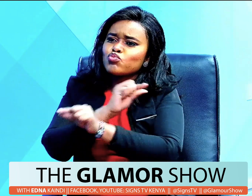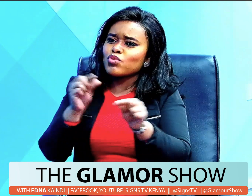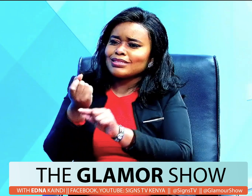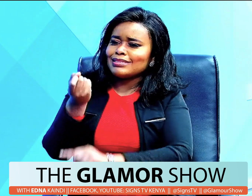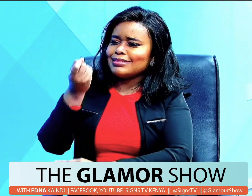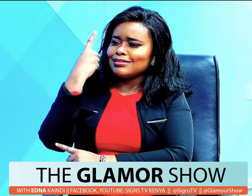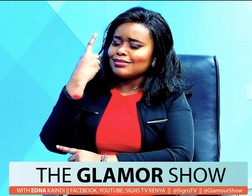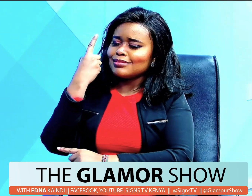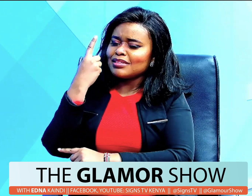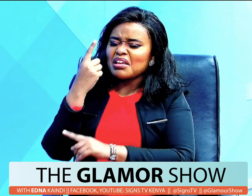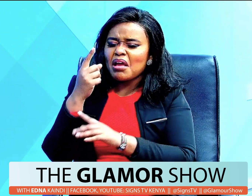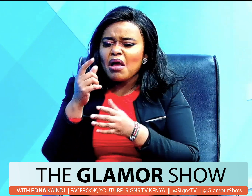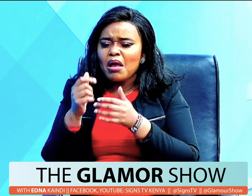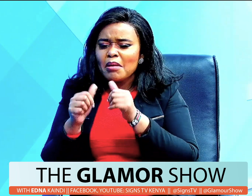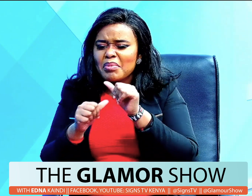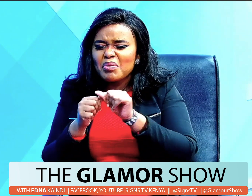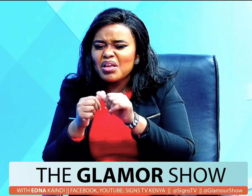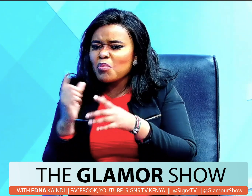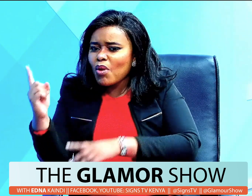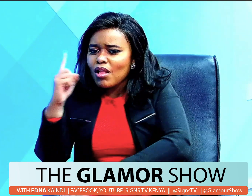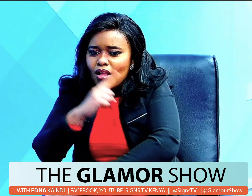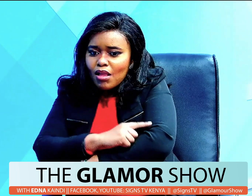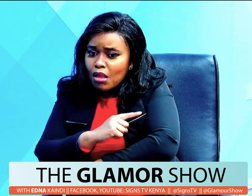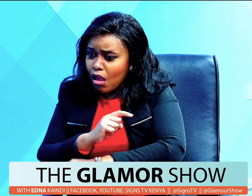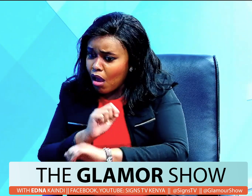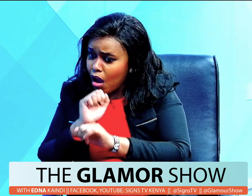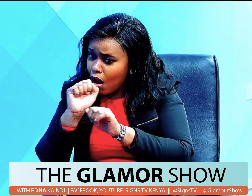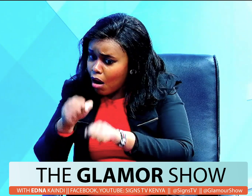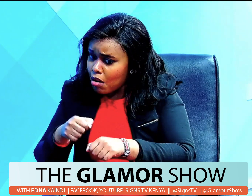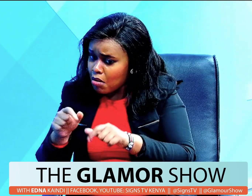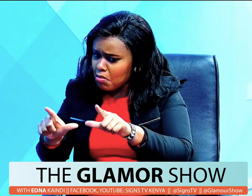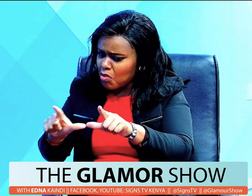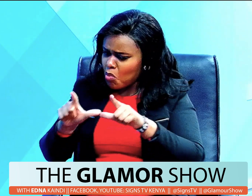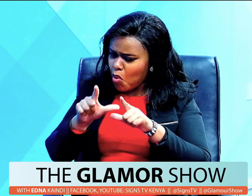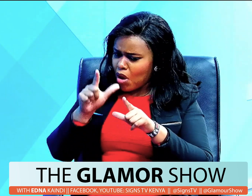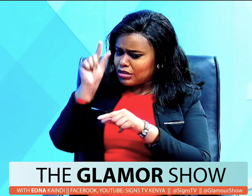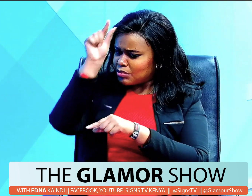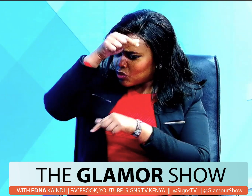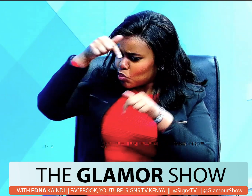beginner, they can take a long time, but if someone is skilled,